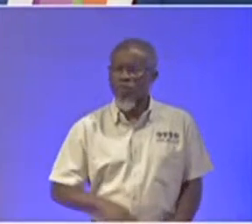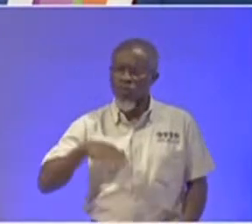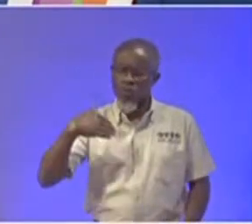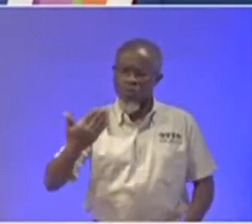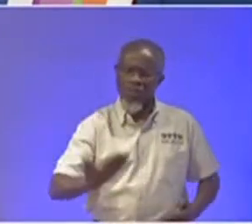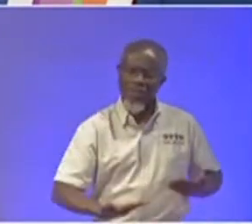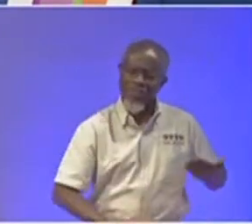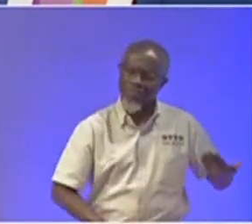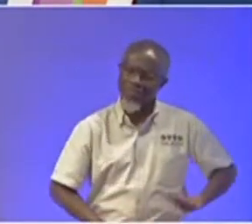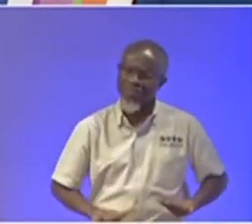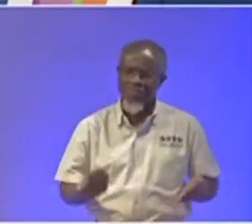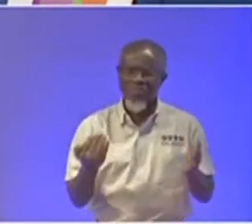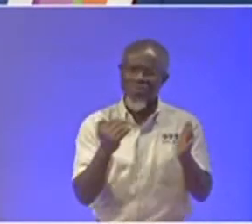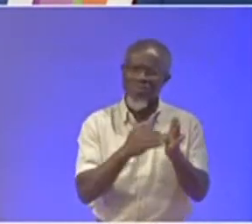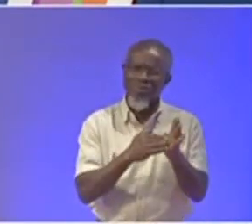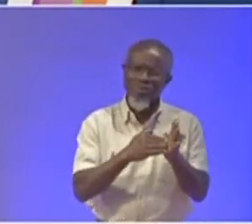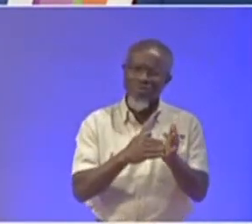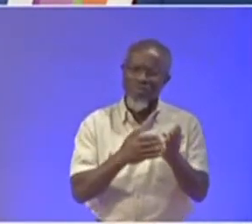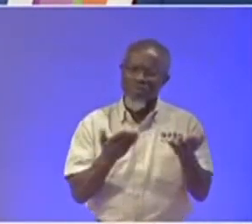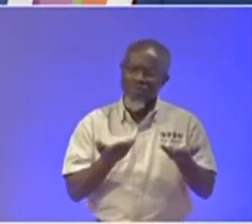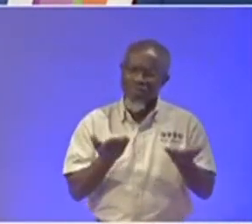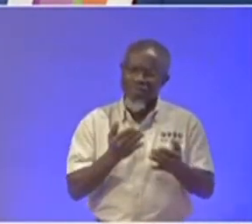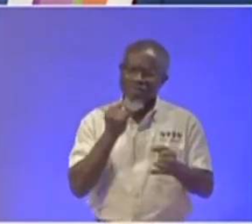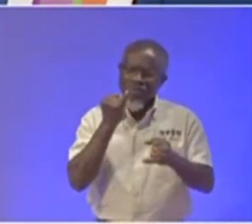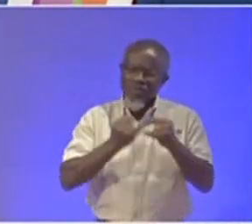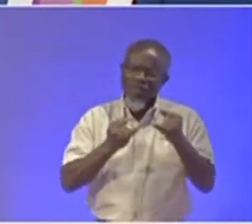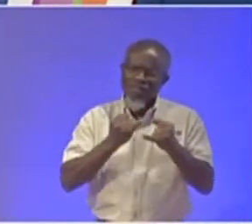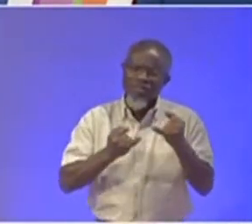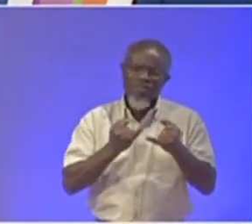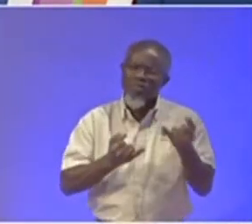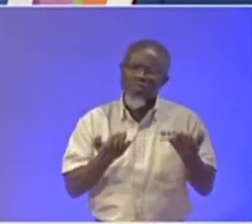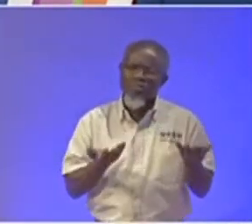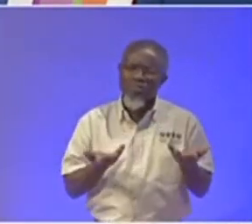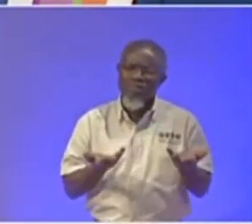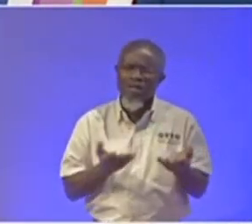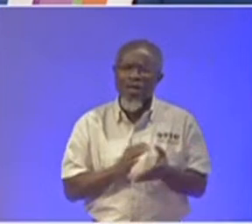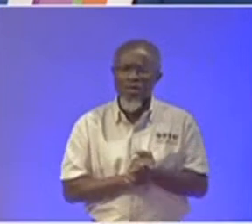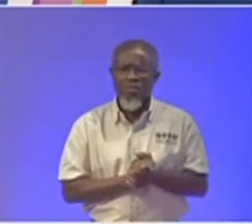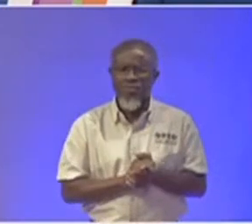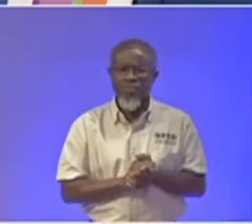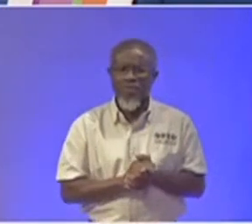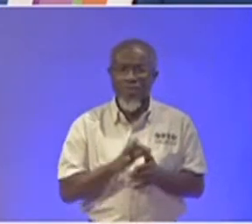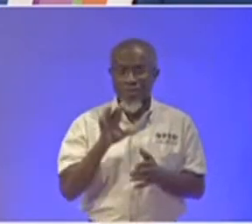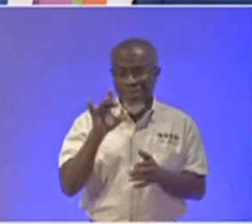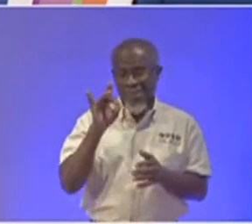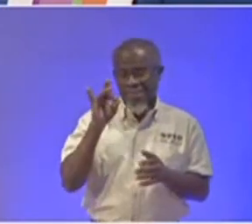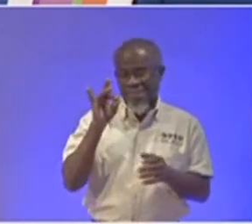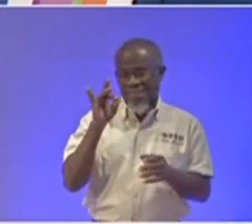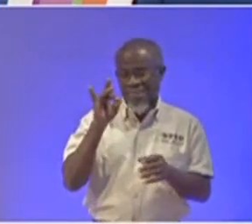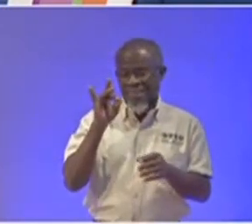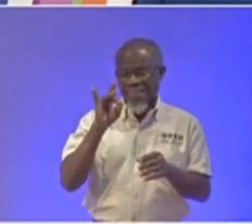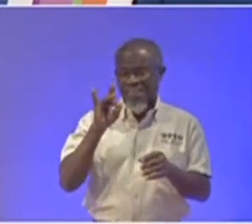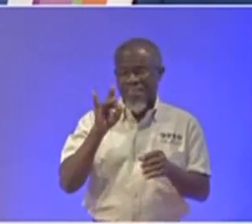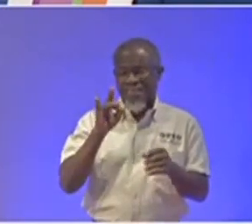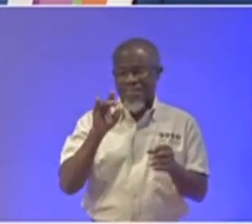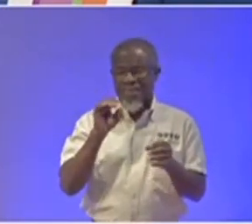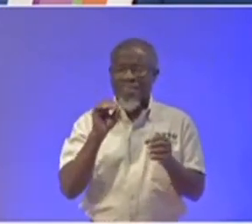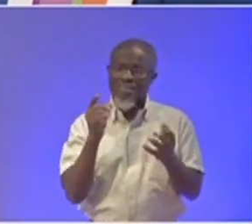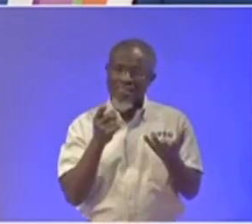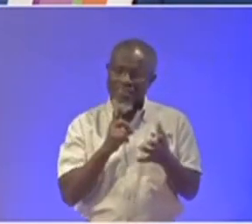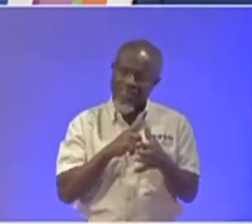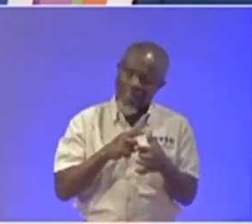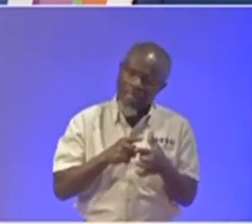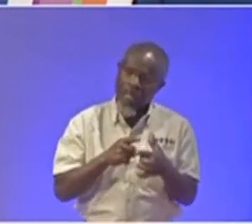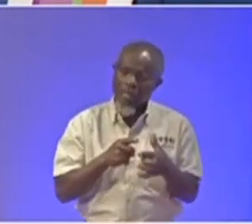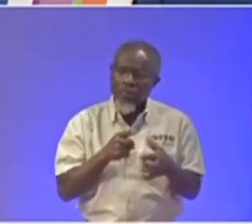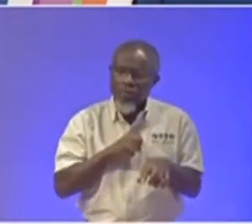Welcome back. We are here, the final stages of this evening, the 8th installment of the Education Policy or